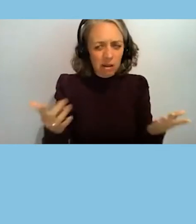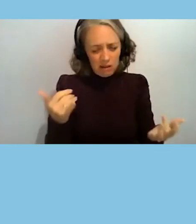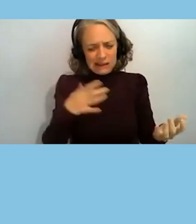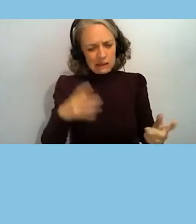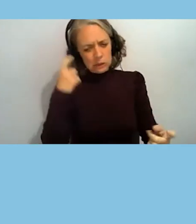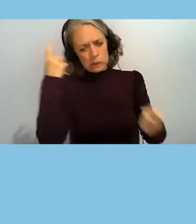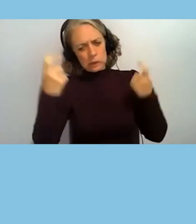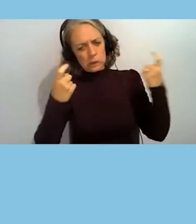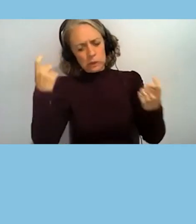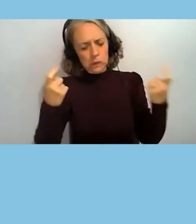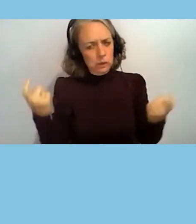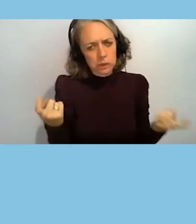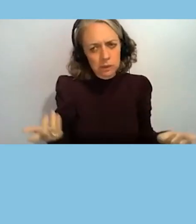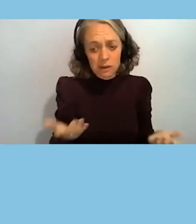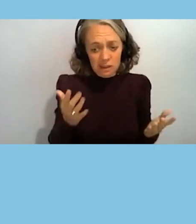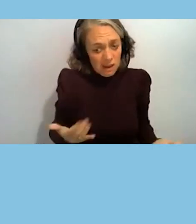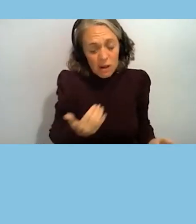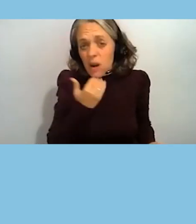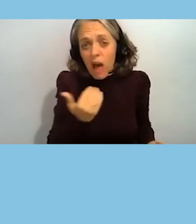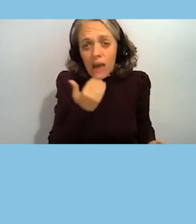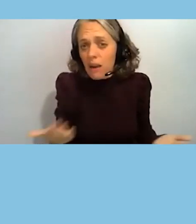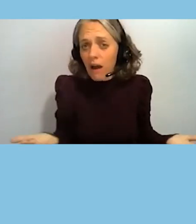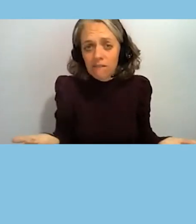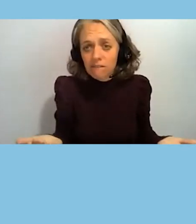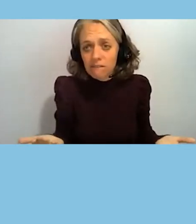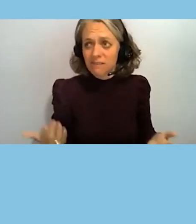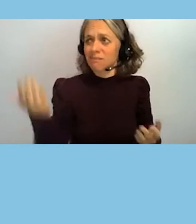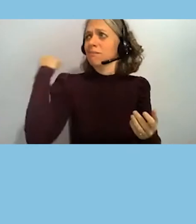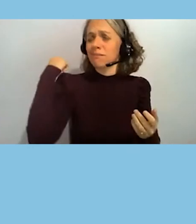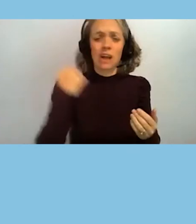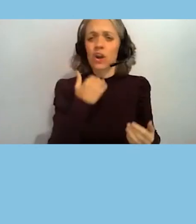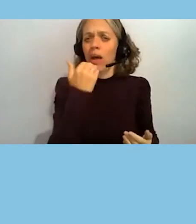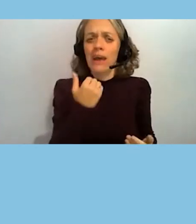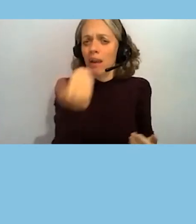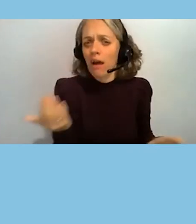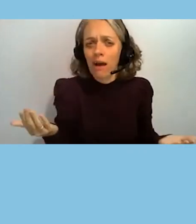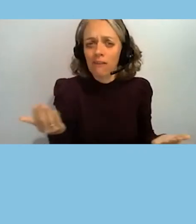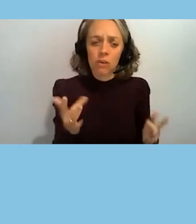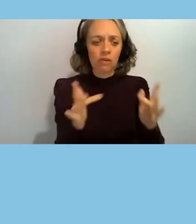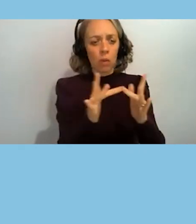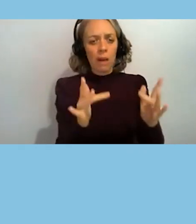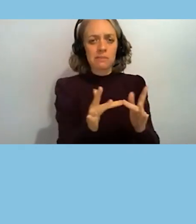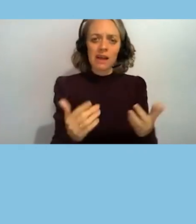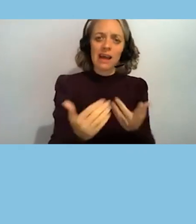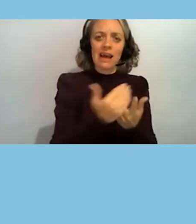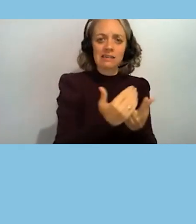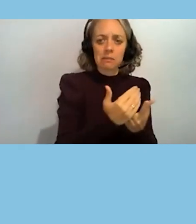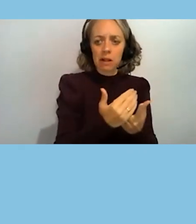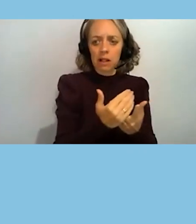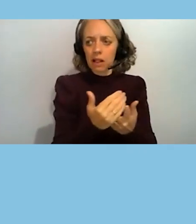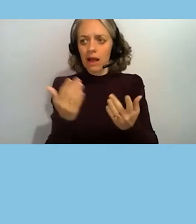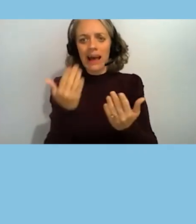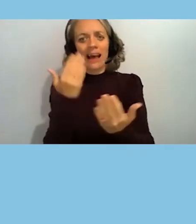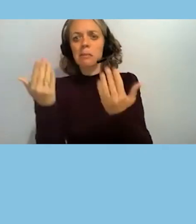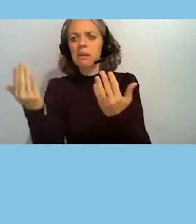shown. It's not enough. It never was enough to have accessible websites and inaccessible